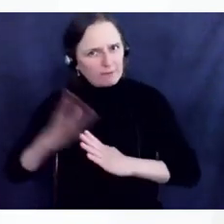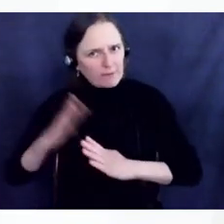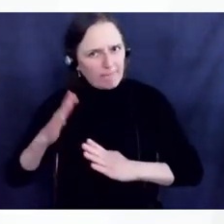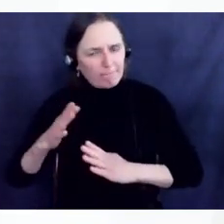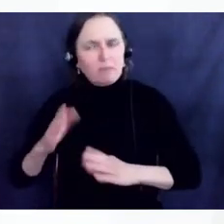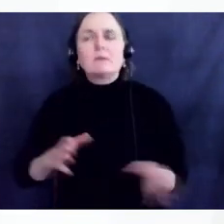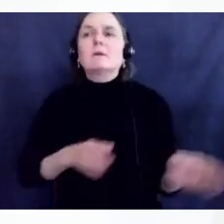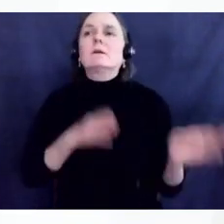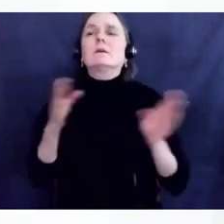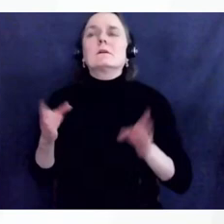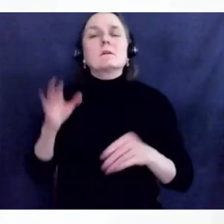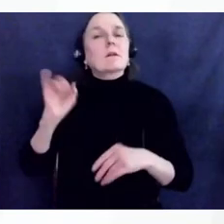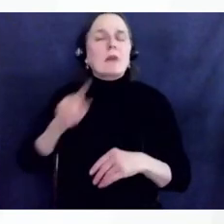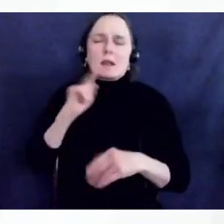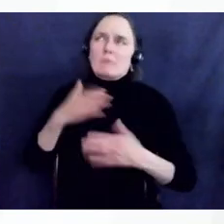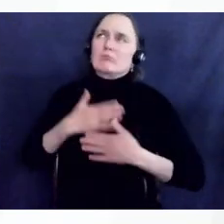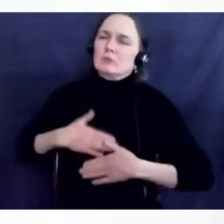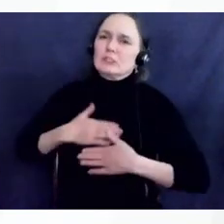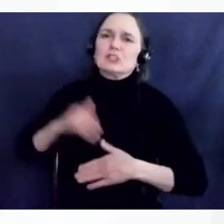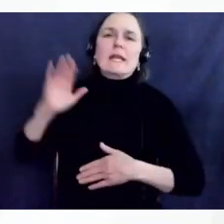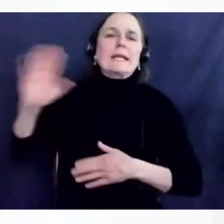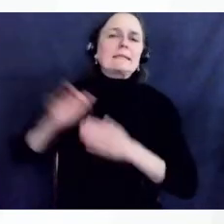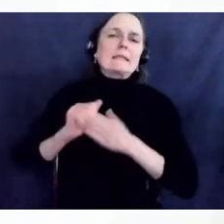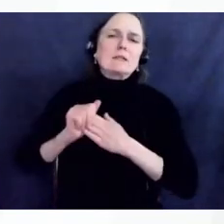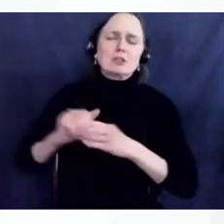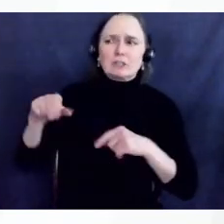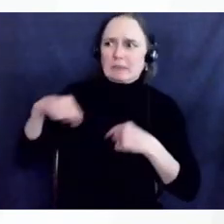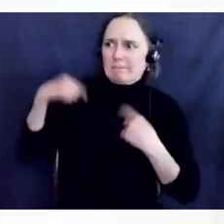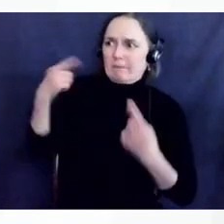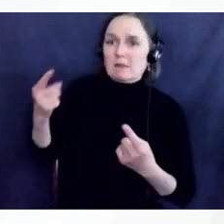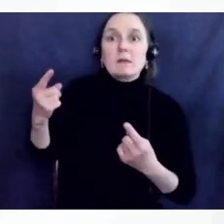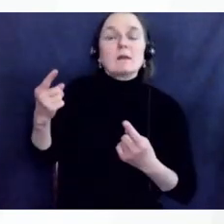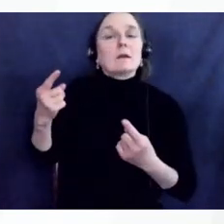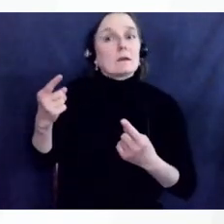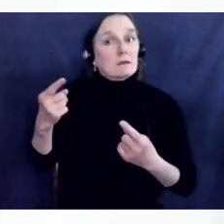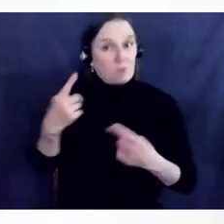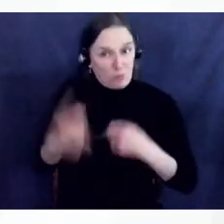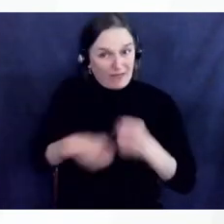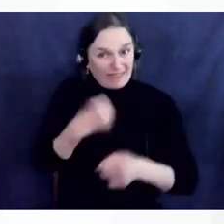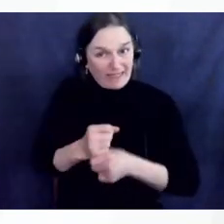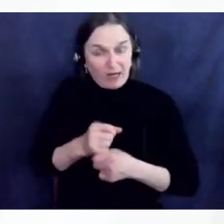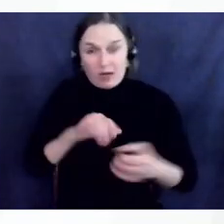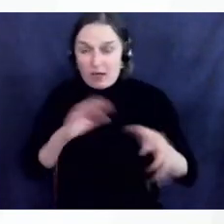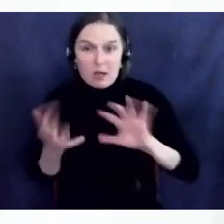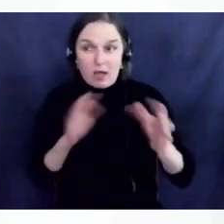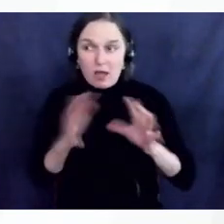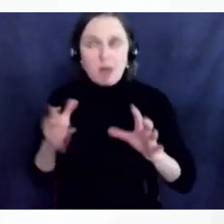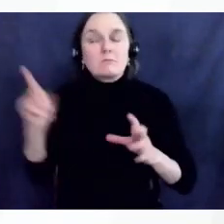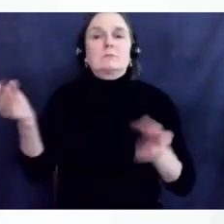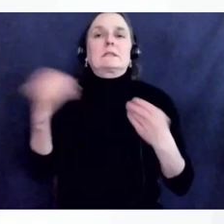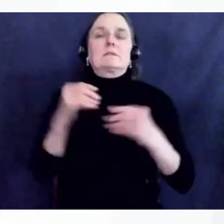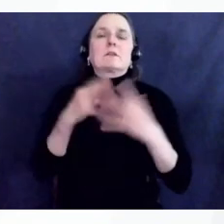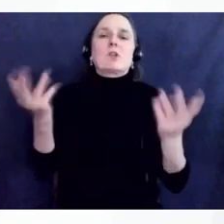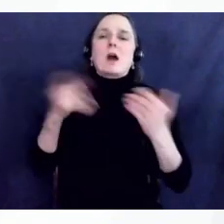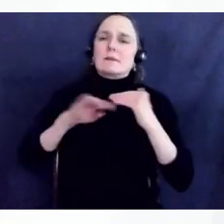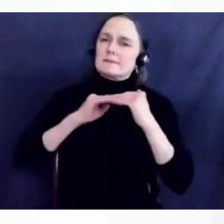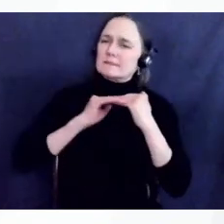in this past unprecedented year. Of course, I might be a bit biased as the provost is an